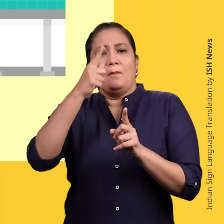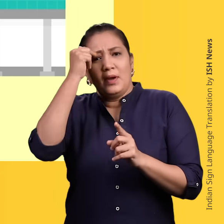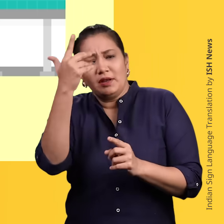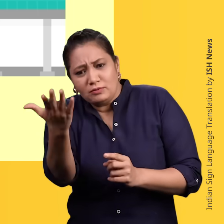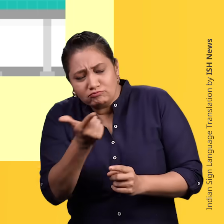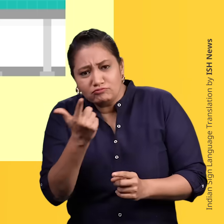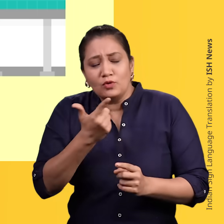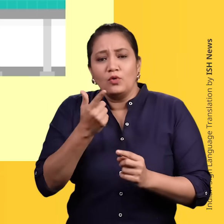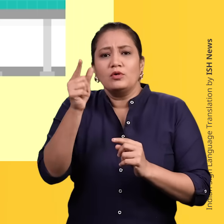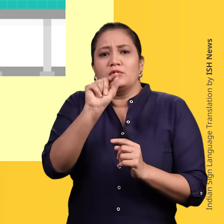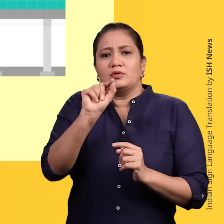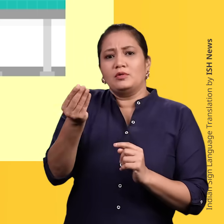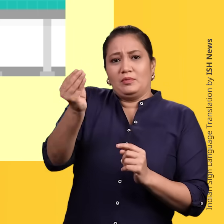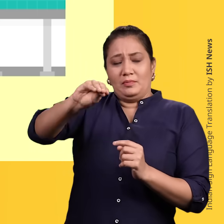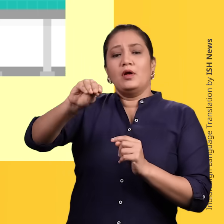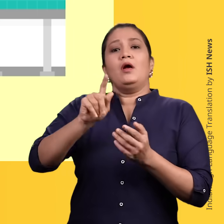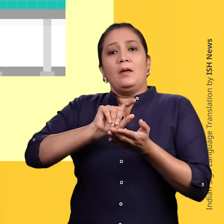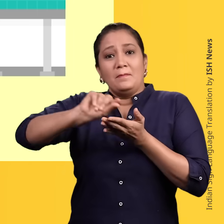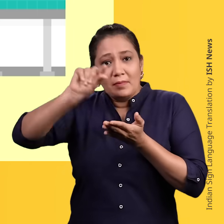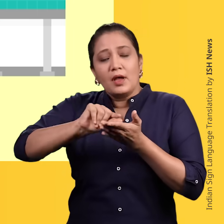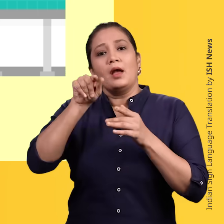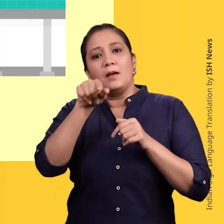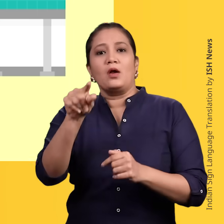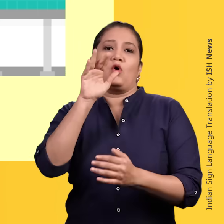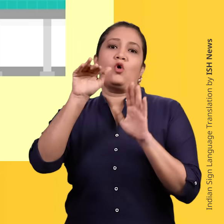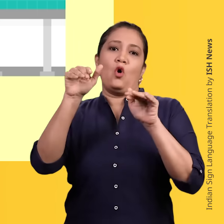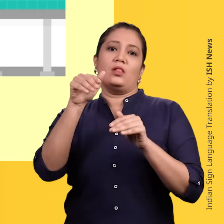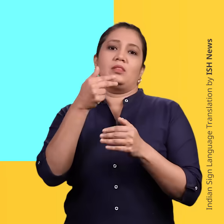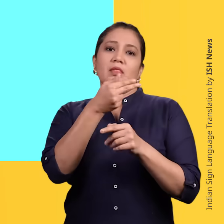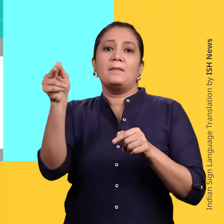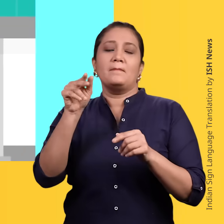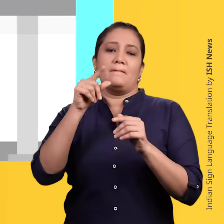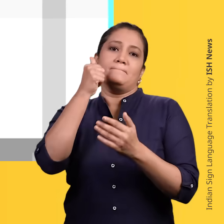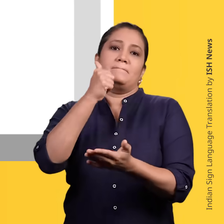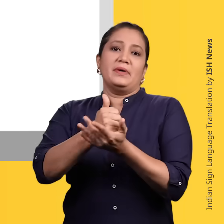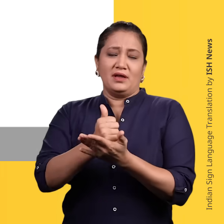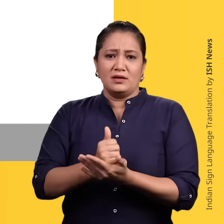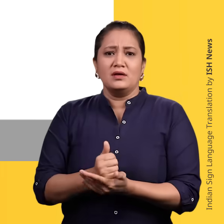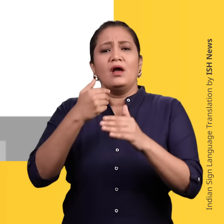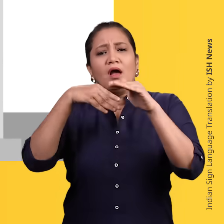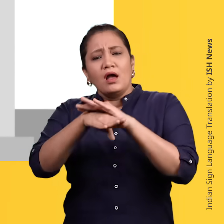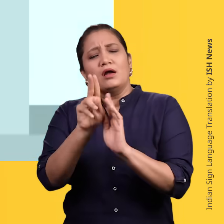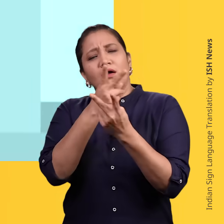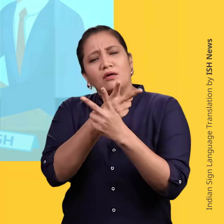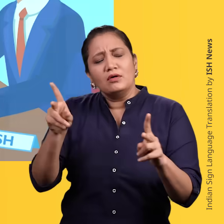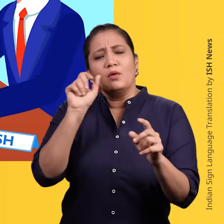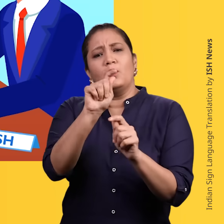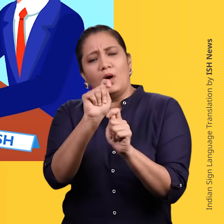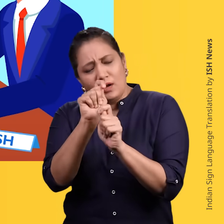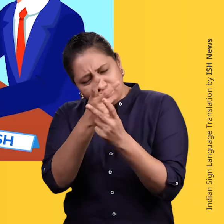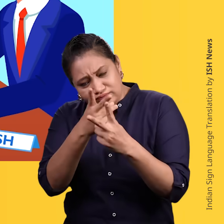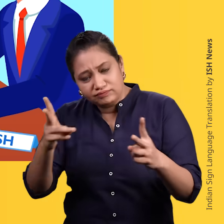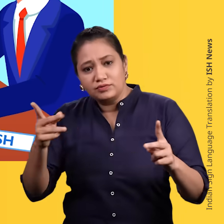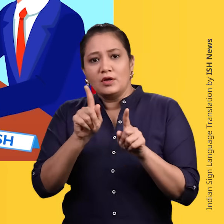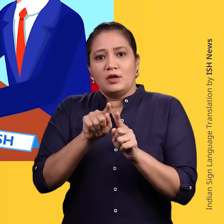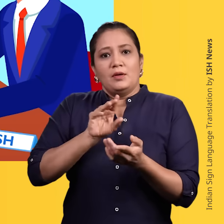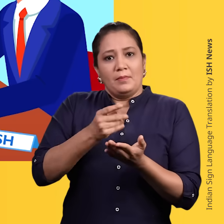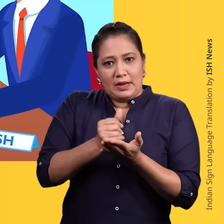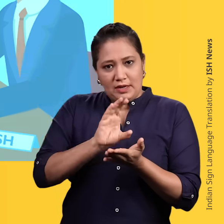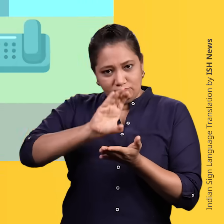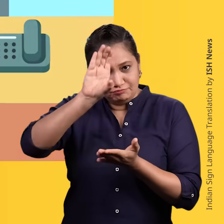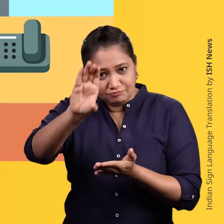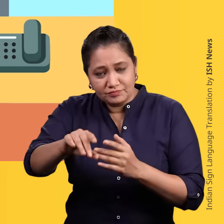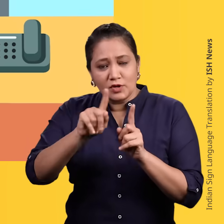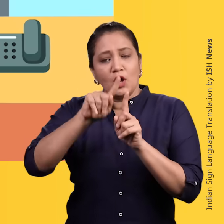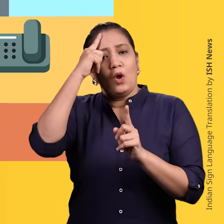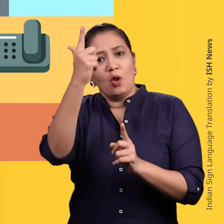and can borrow money for an interest is called a bank. Banks perform various functions like taking